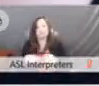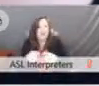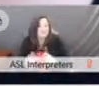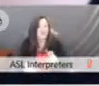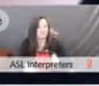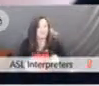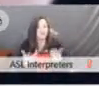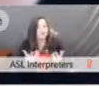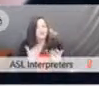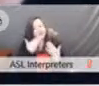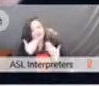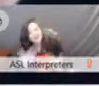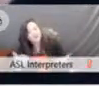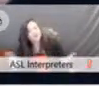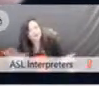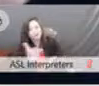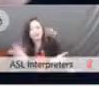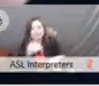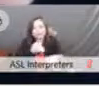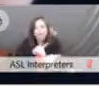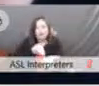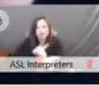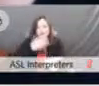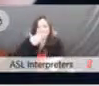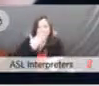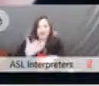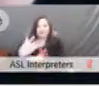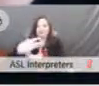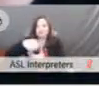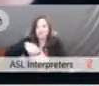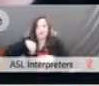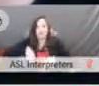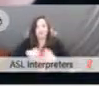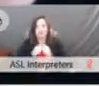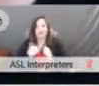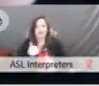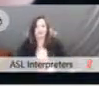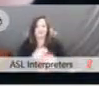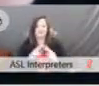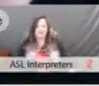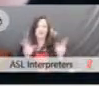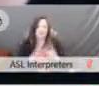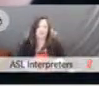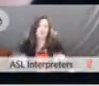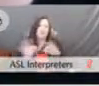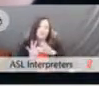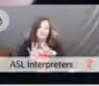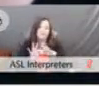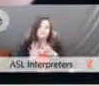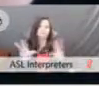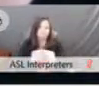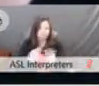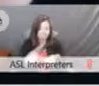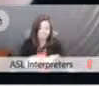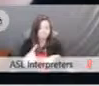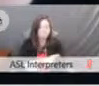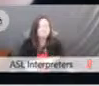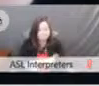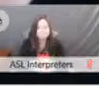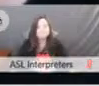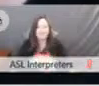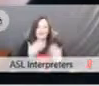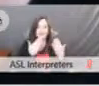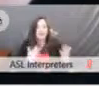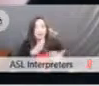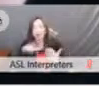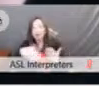want to thank you, physicians, for being with us for this very important town hall, and I want to thank all of the